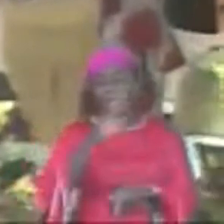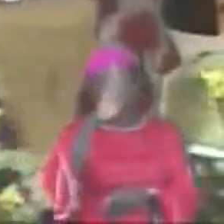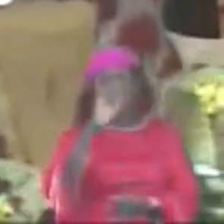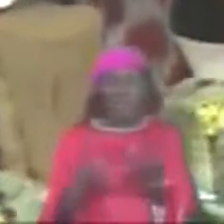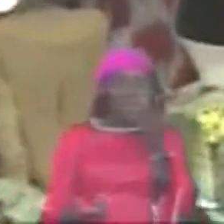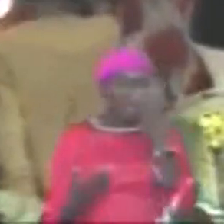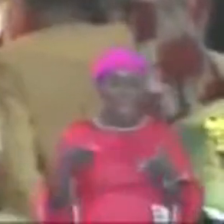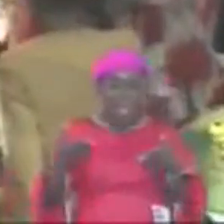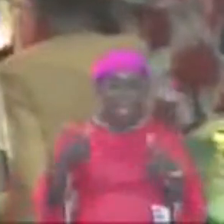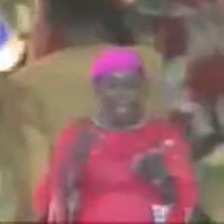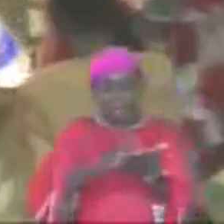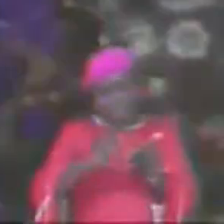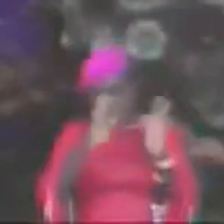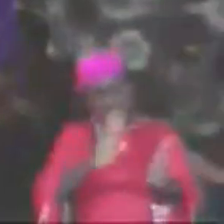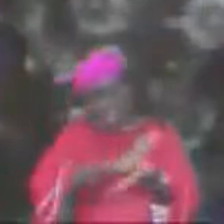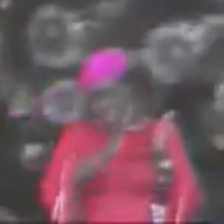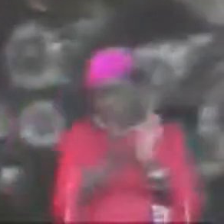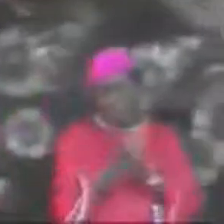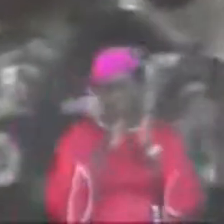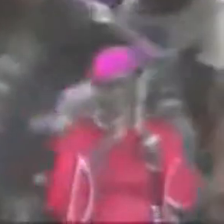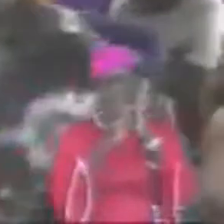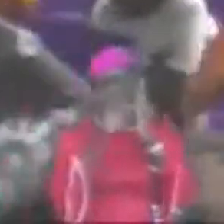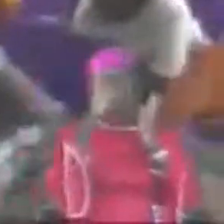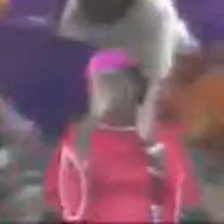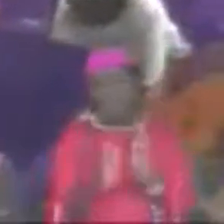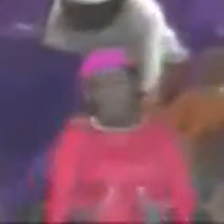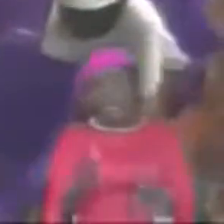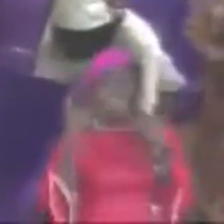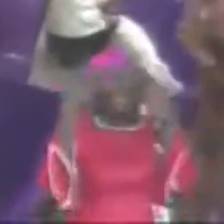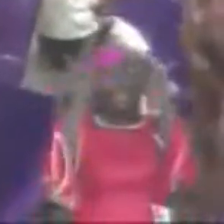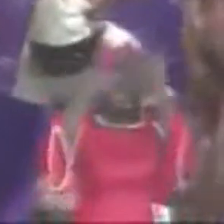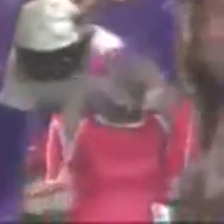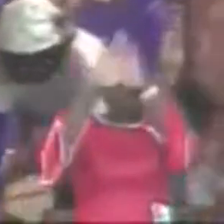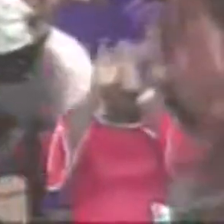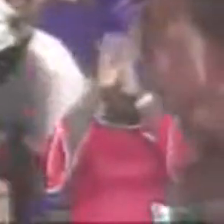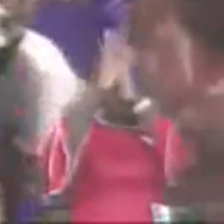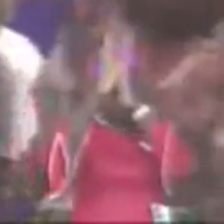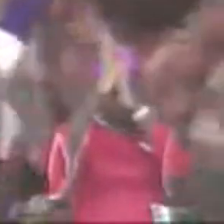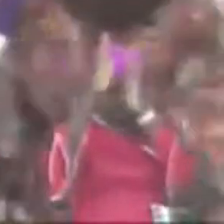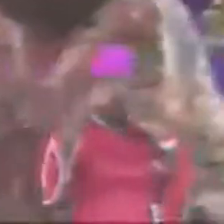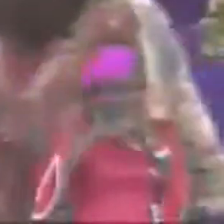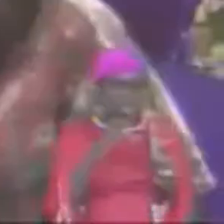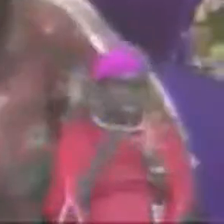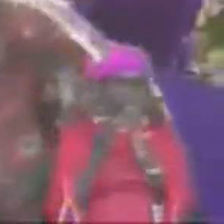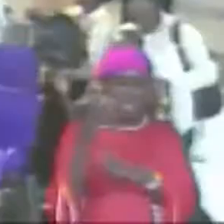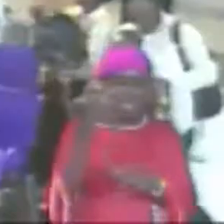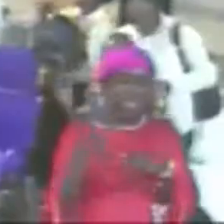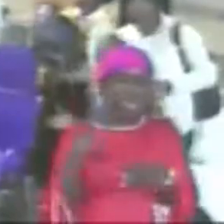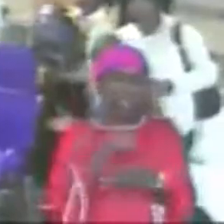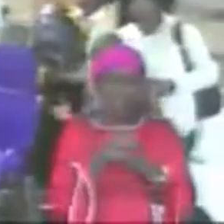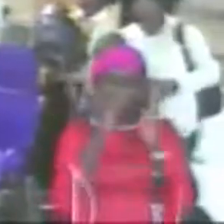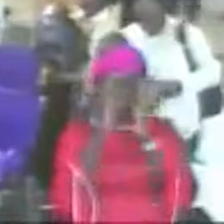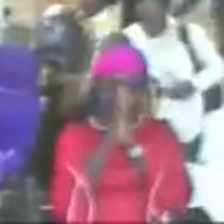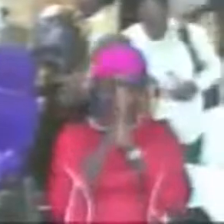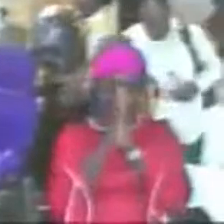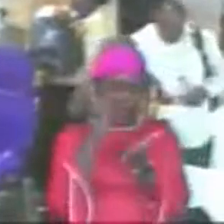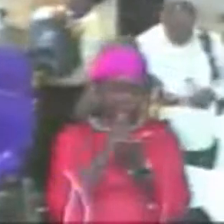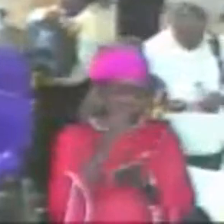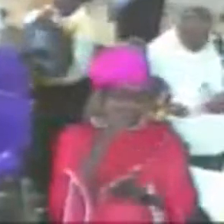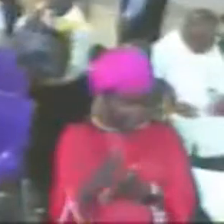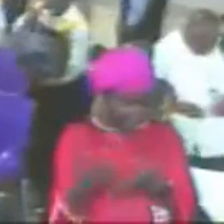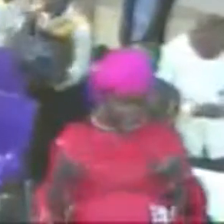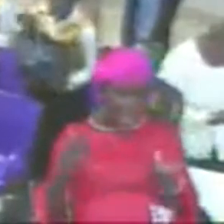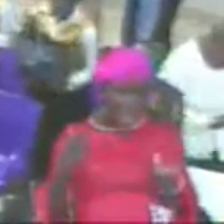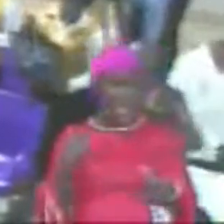become testifiers. Thank you, Heavenly Father. In Jesus' name we pray. Thus share the